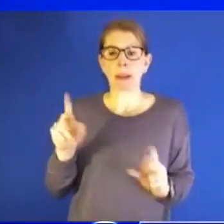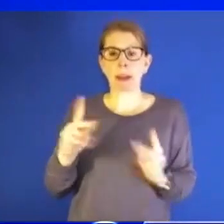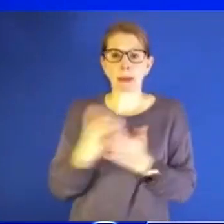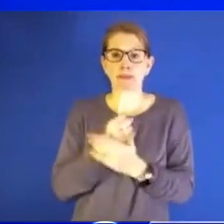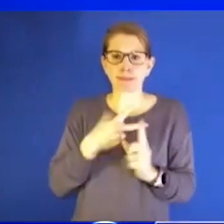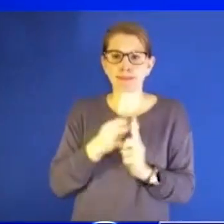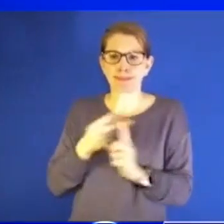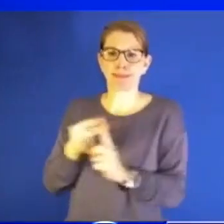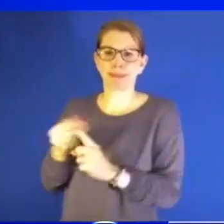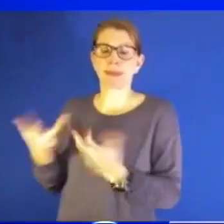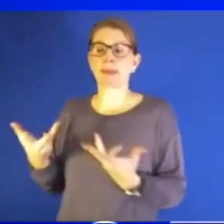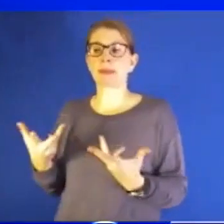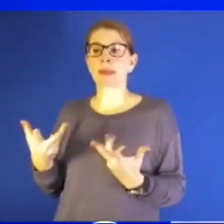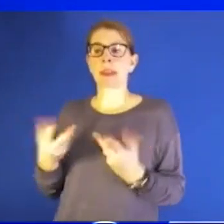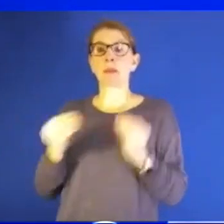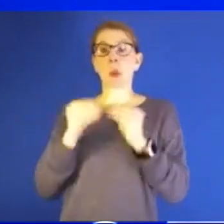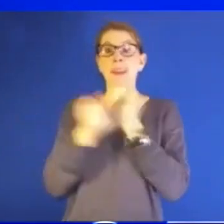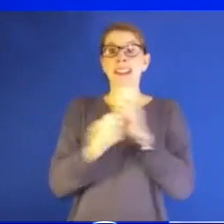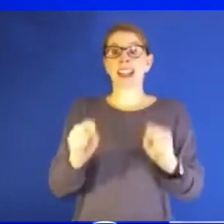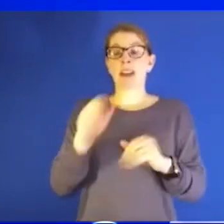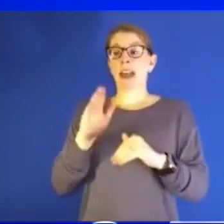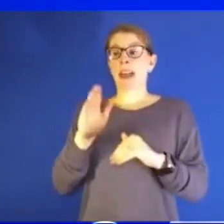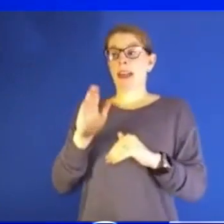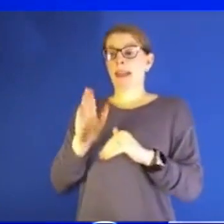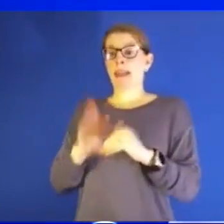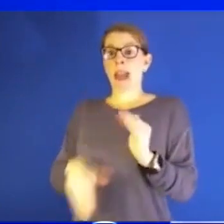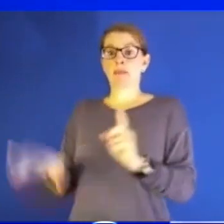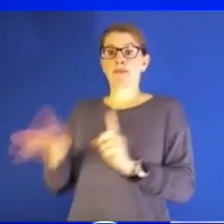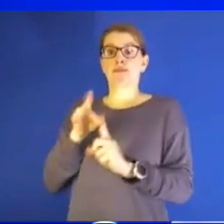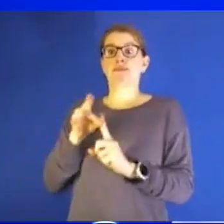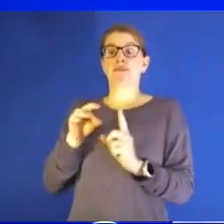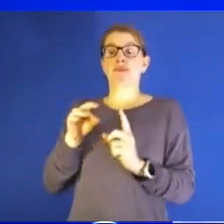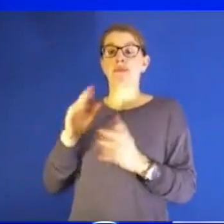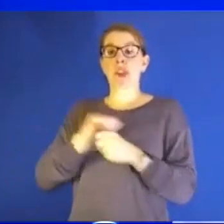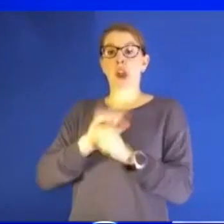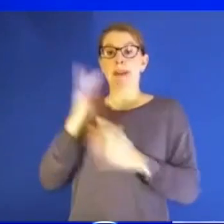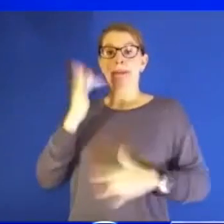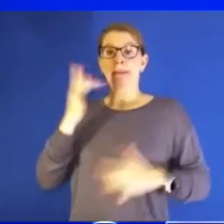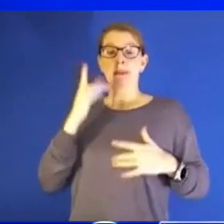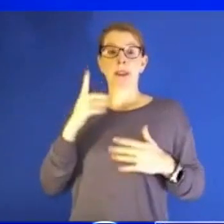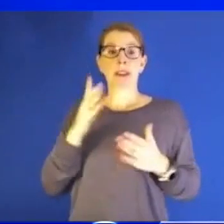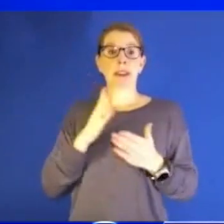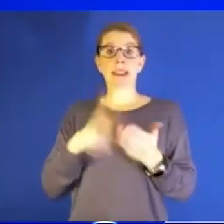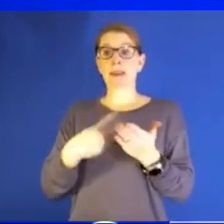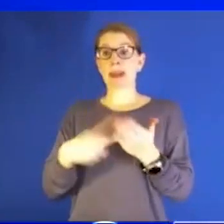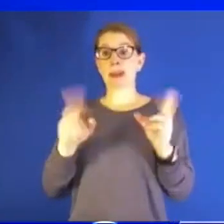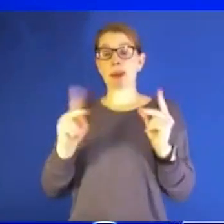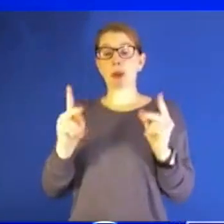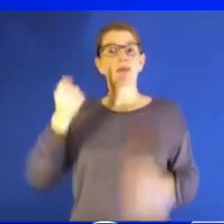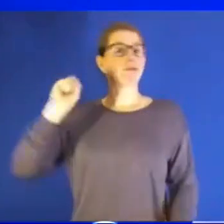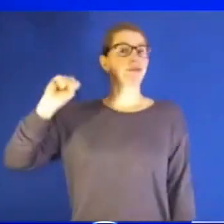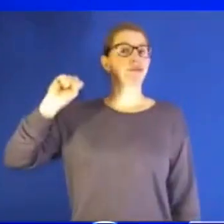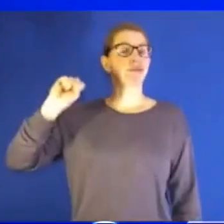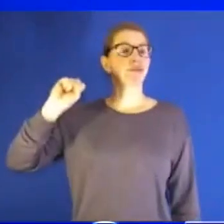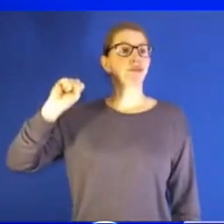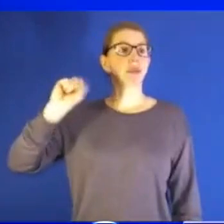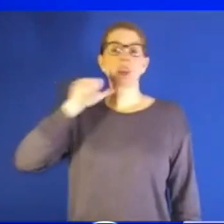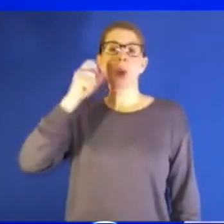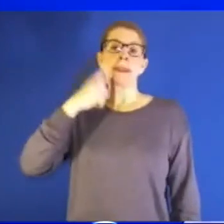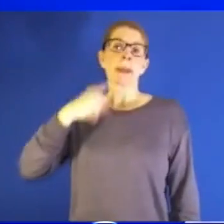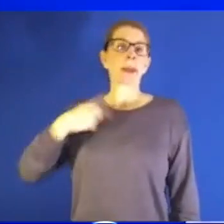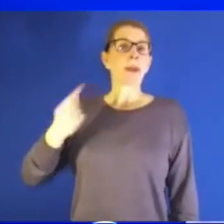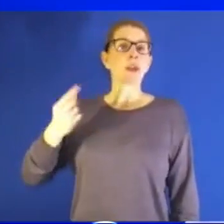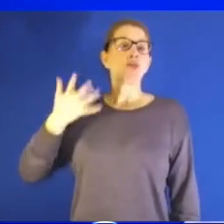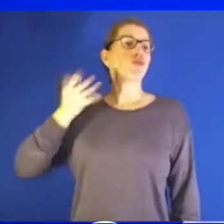more safe than getting the disease. In addition, people sometimes just don't want to be told what to do, even if it's the right thing. We are seeing that play out right